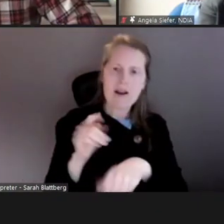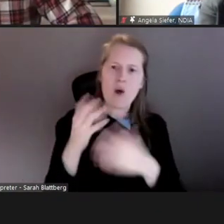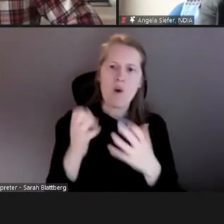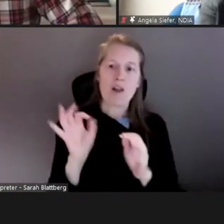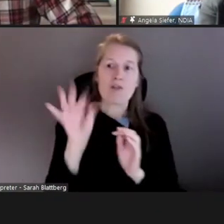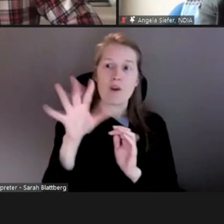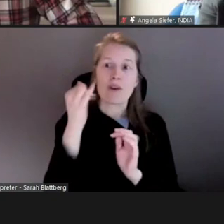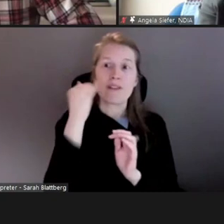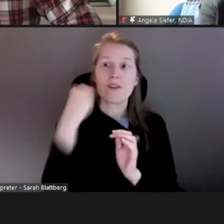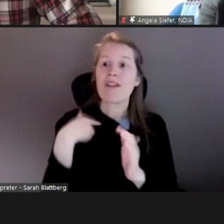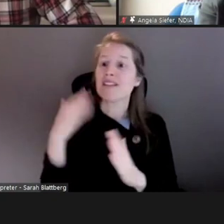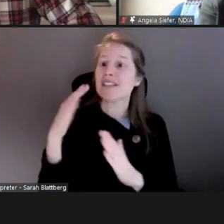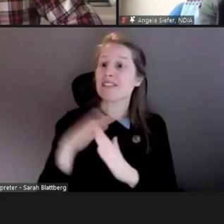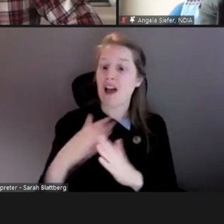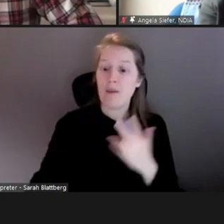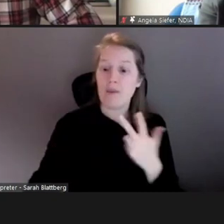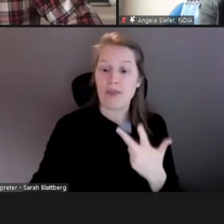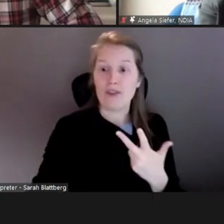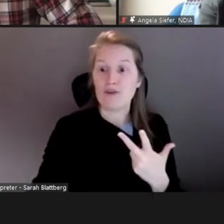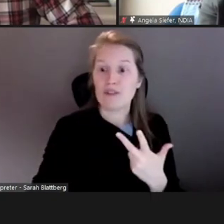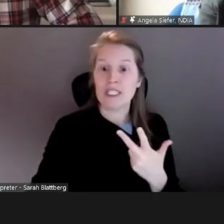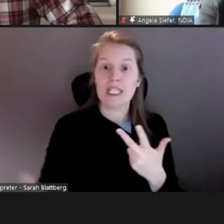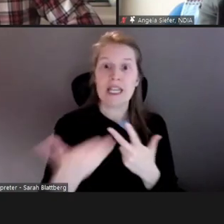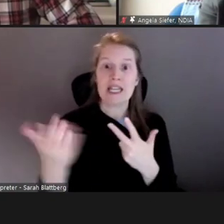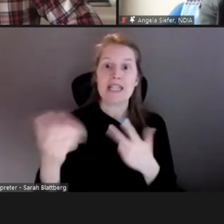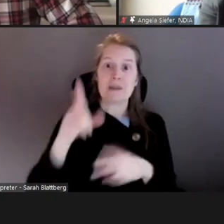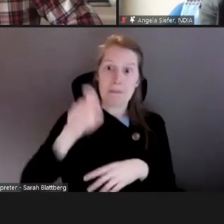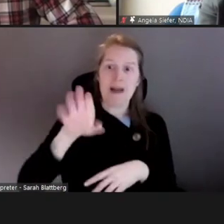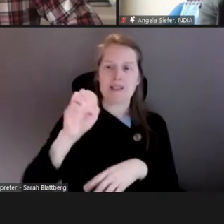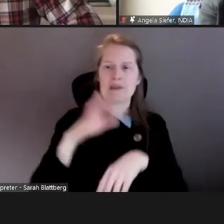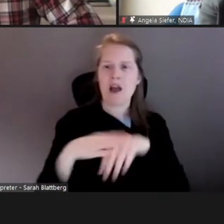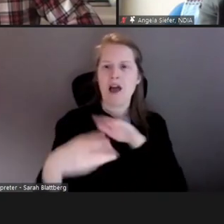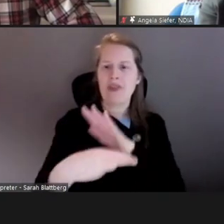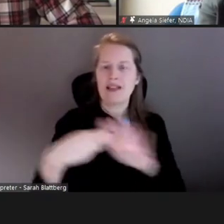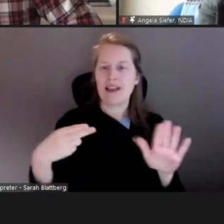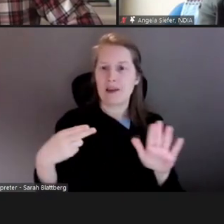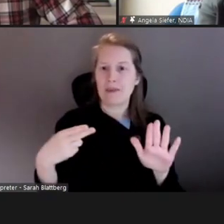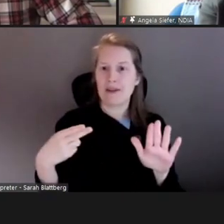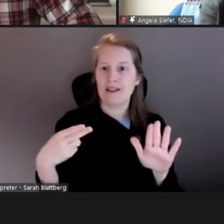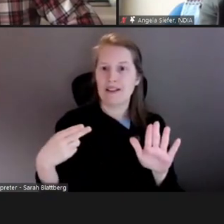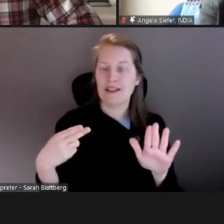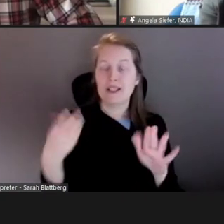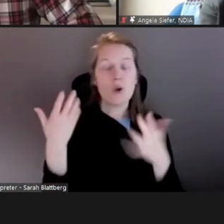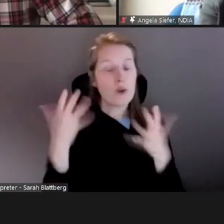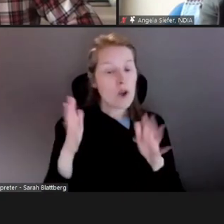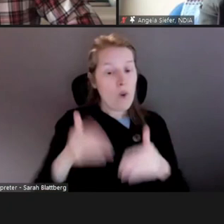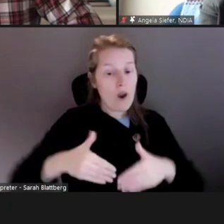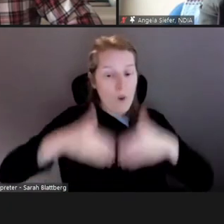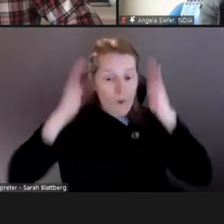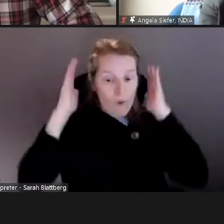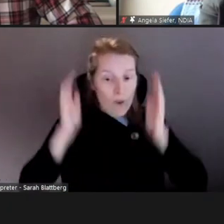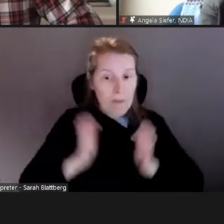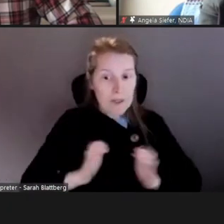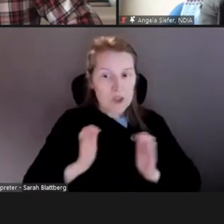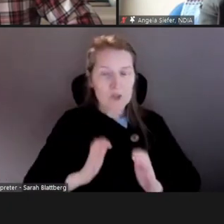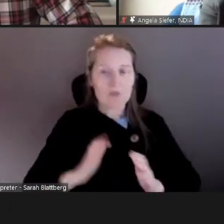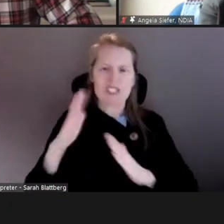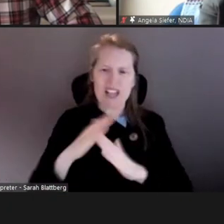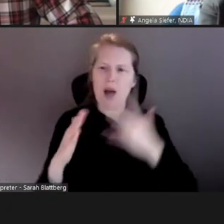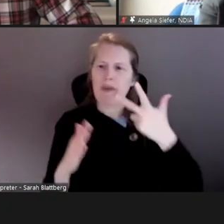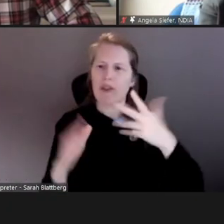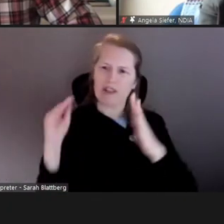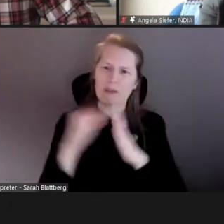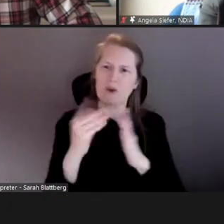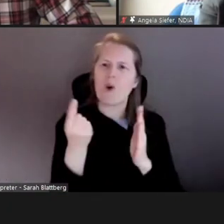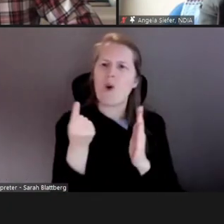got a top three things that definitely have to be on this label, and keeping in mind, we don't want to overwhelm consumers, what would be your top three?